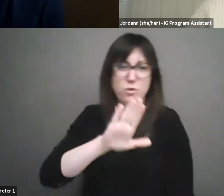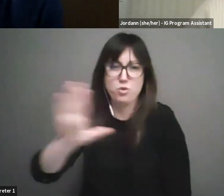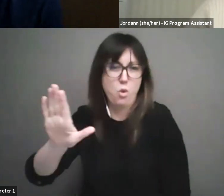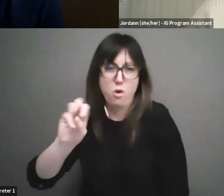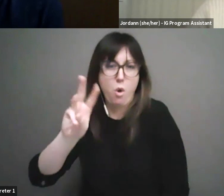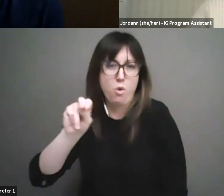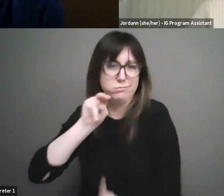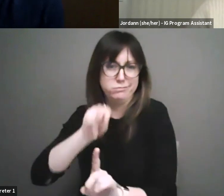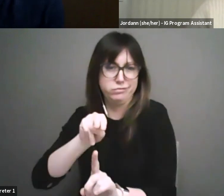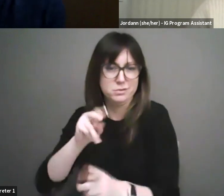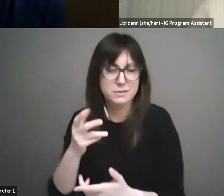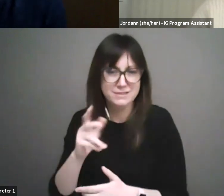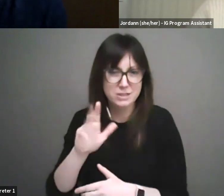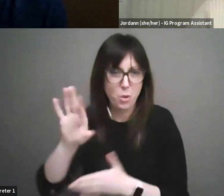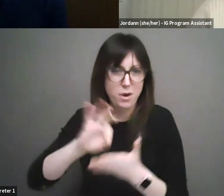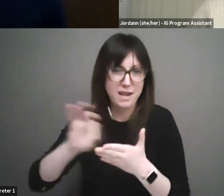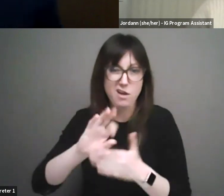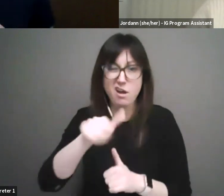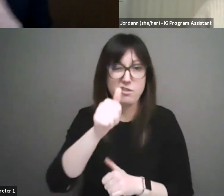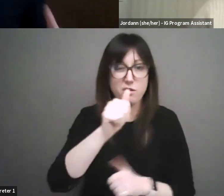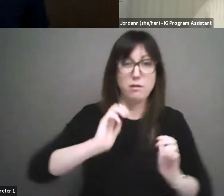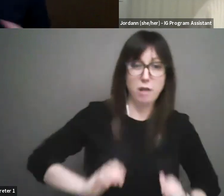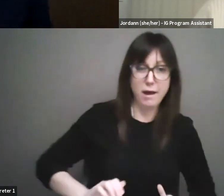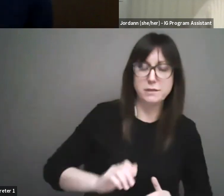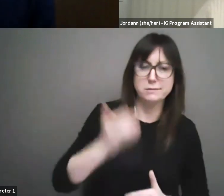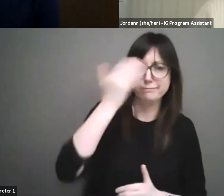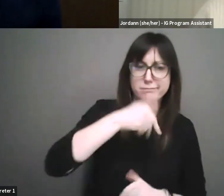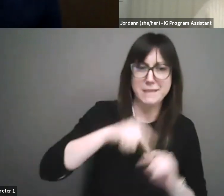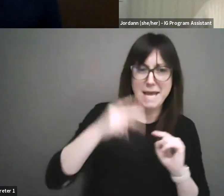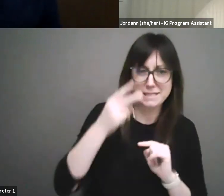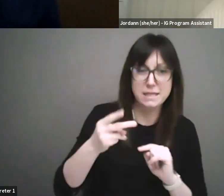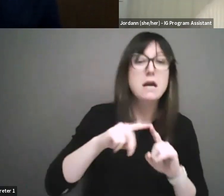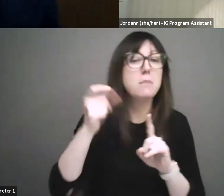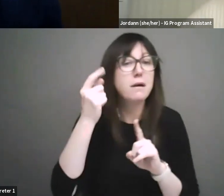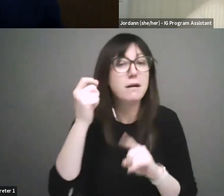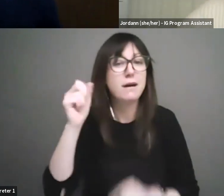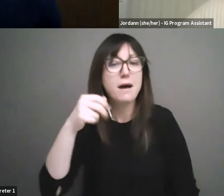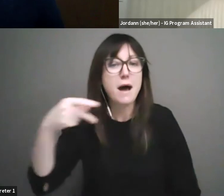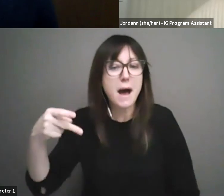one will ever notice that. But the app is more of,